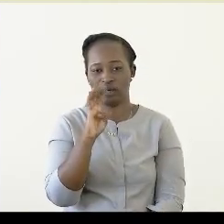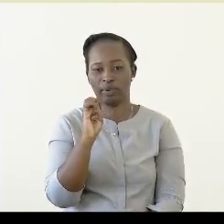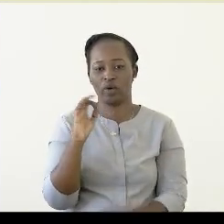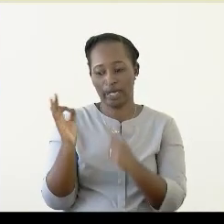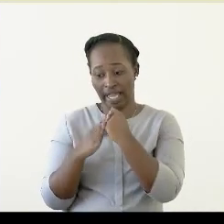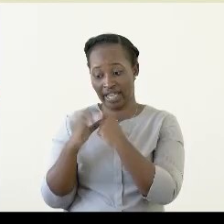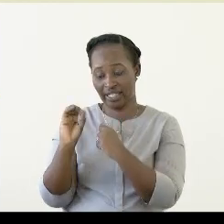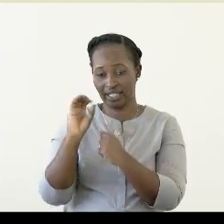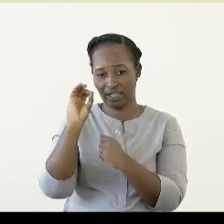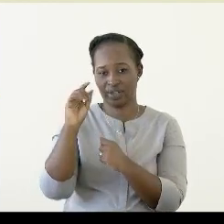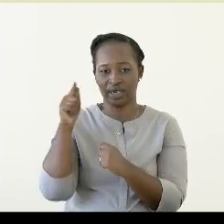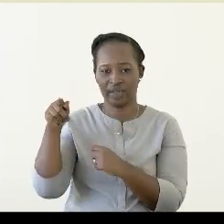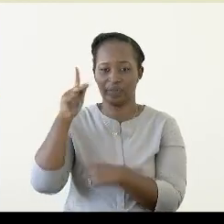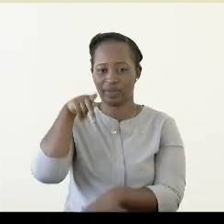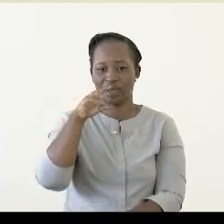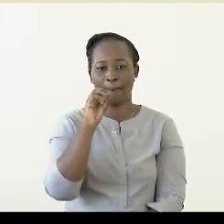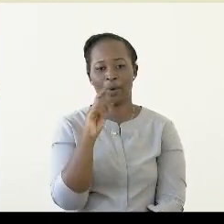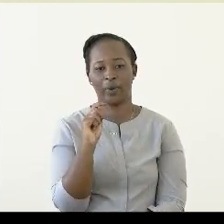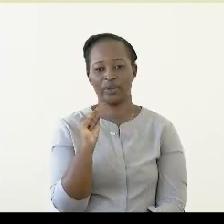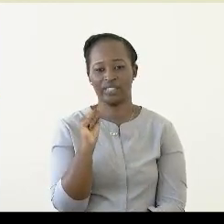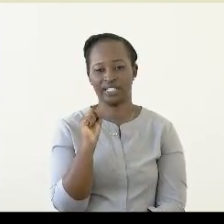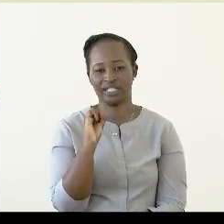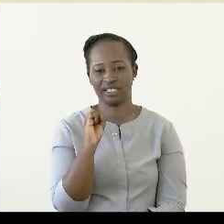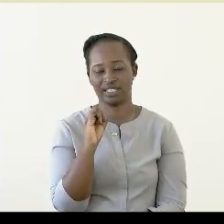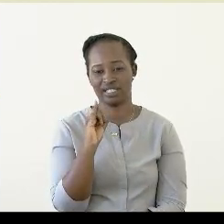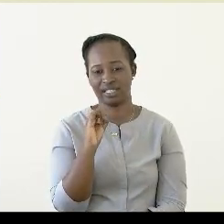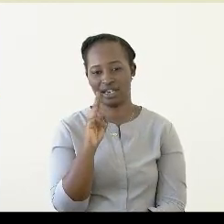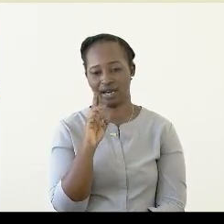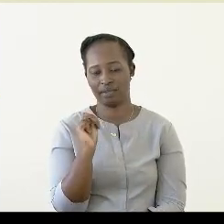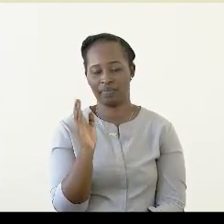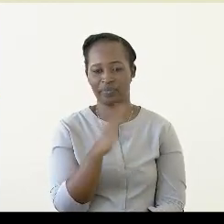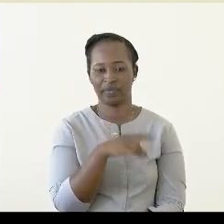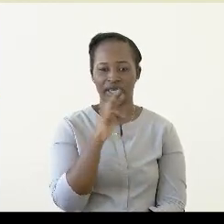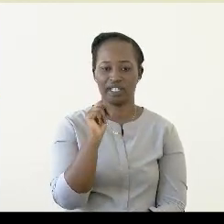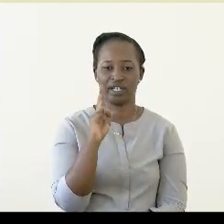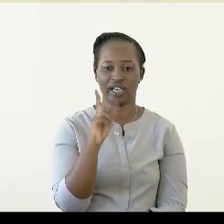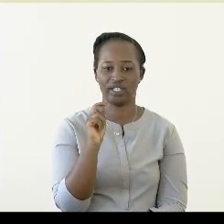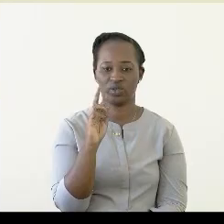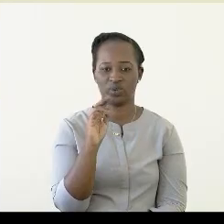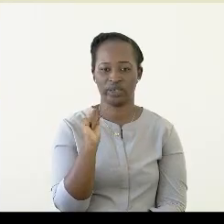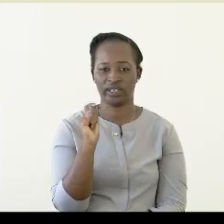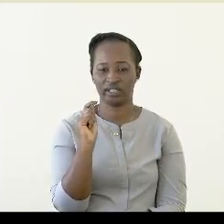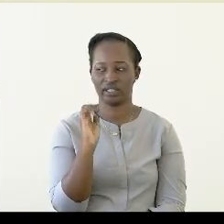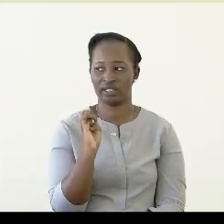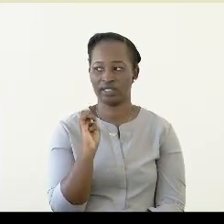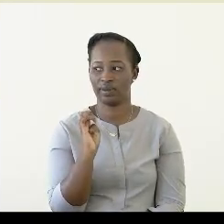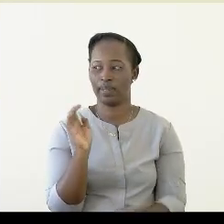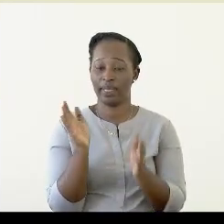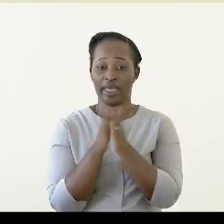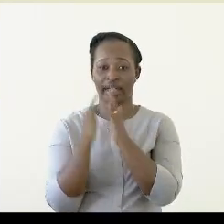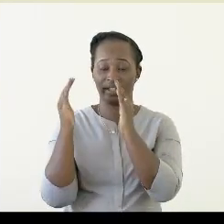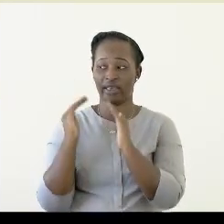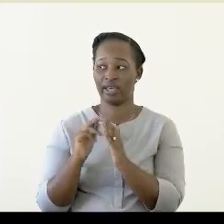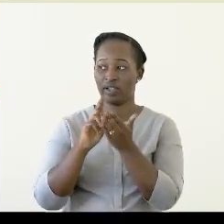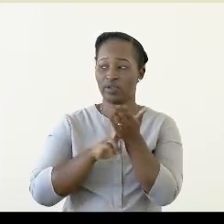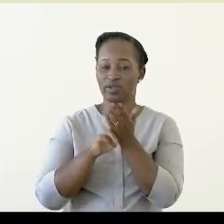is potassium nitrate. Potassium nitrate. And here,